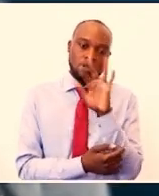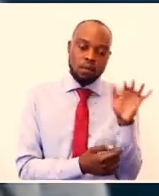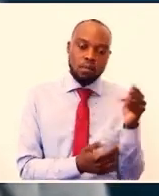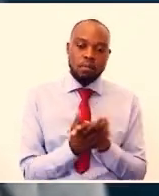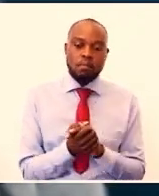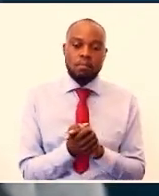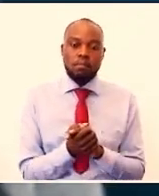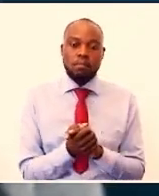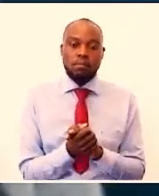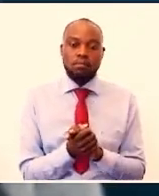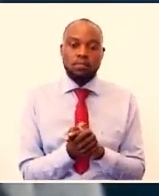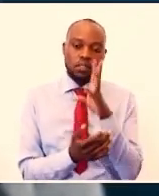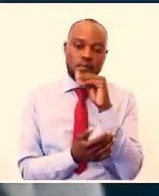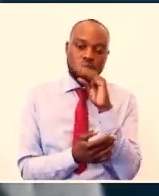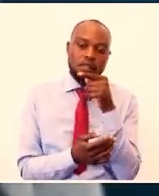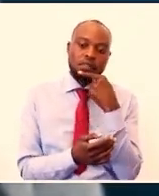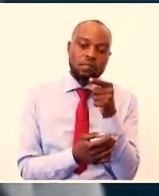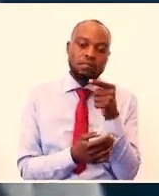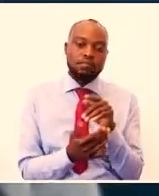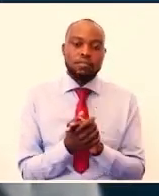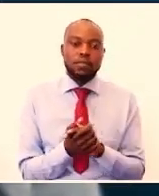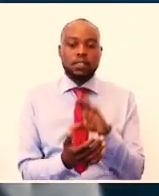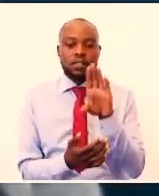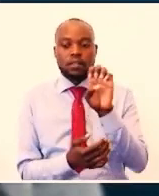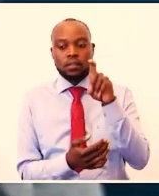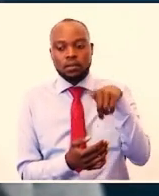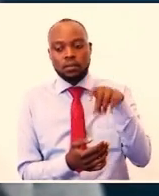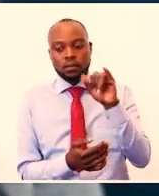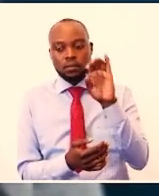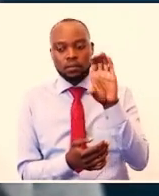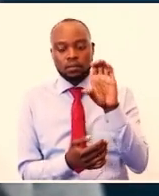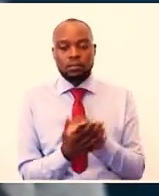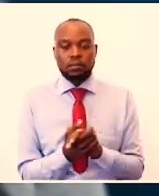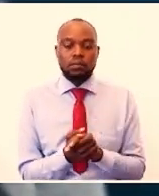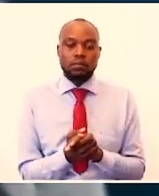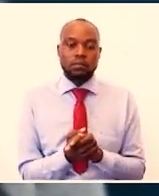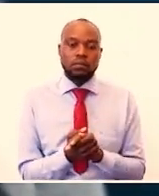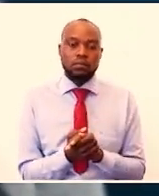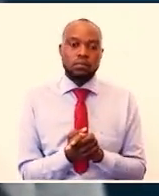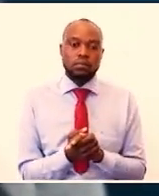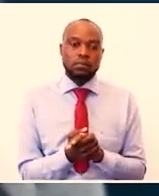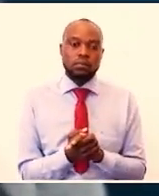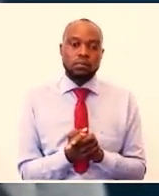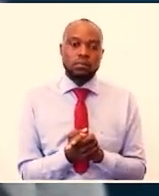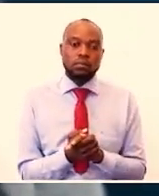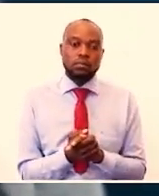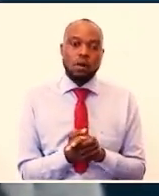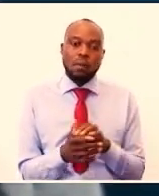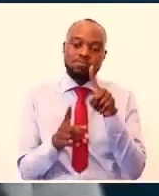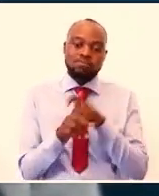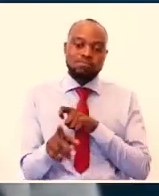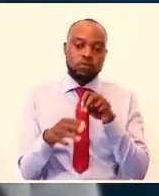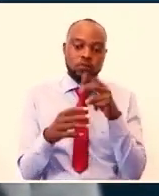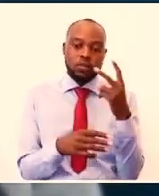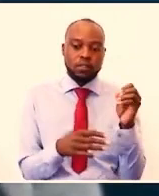of speakers have mentioned the HIPC debt relief initiative of the late 90s and early 2000s.